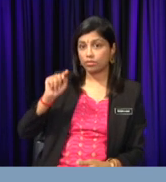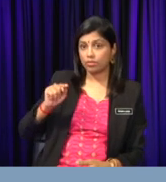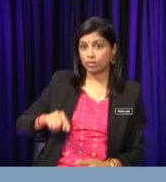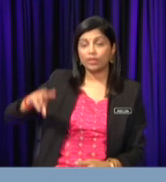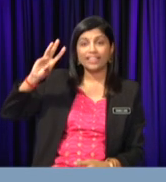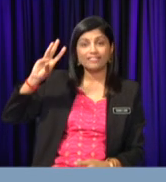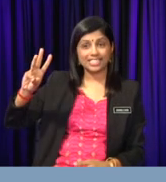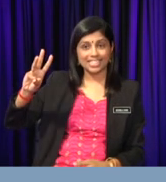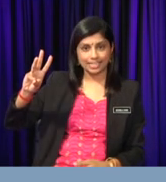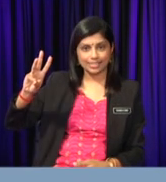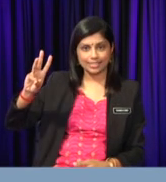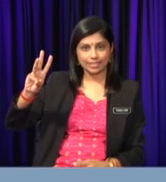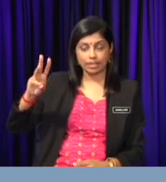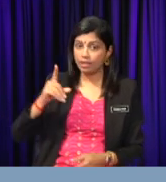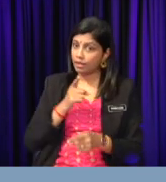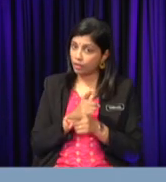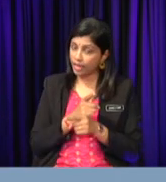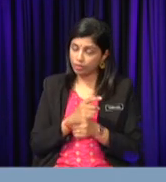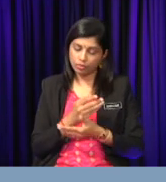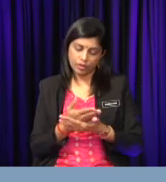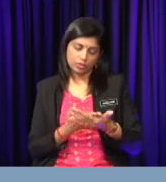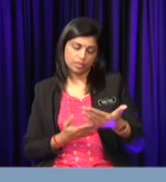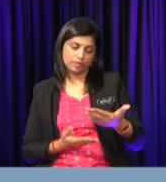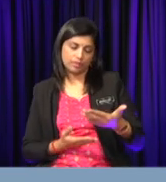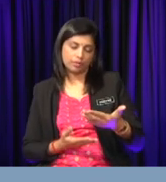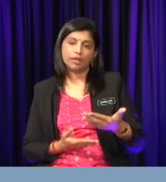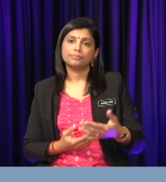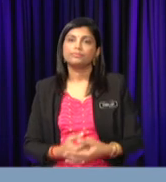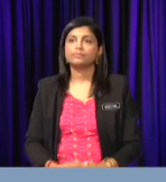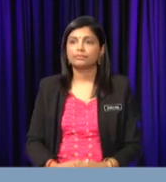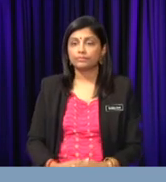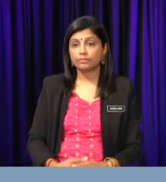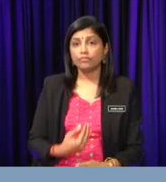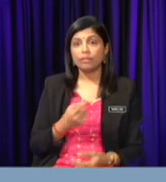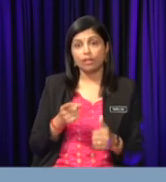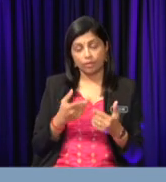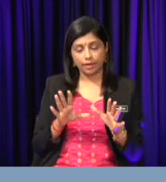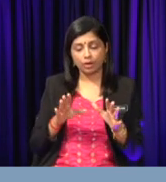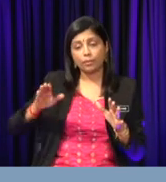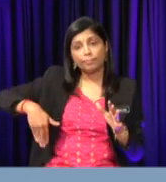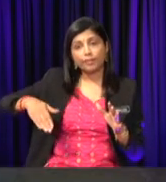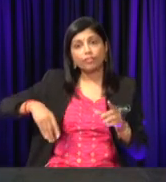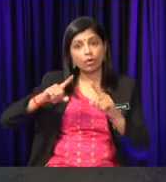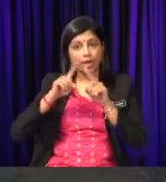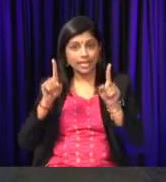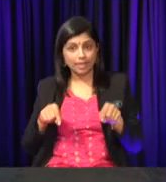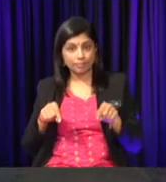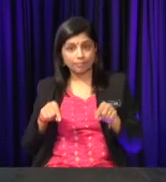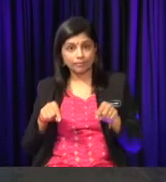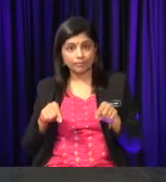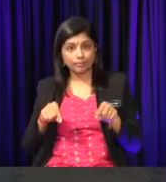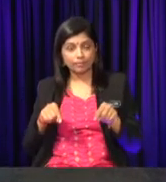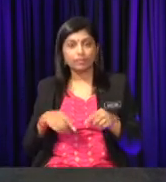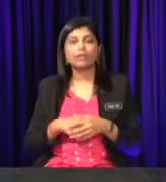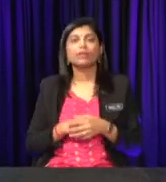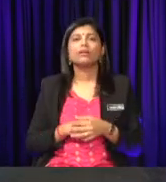should be done before the test. So, for example, I know who my pair is. Let's say we are paired together, Shafika. Oh, you know beforehand?